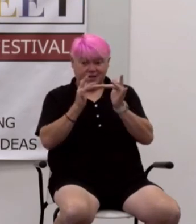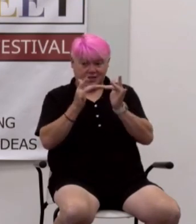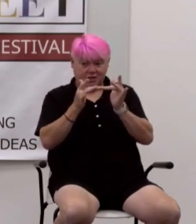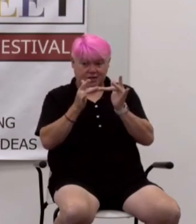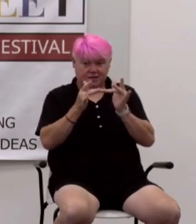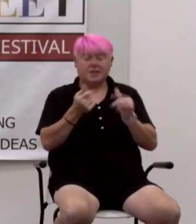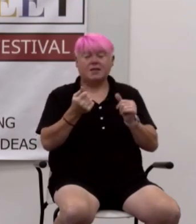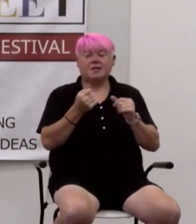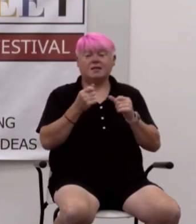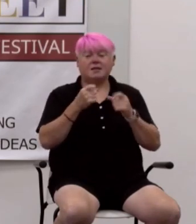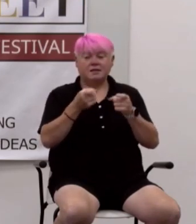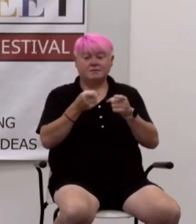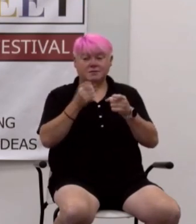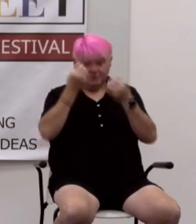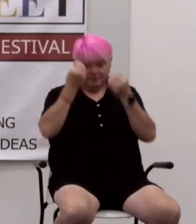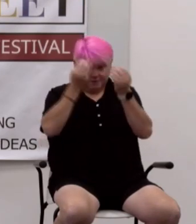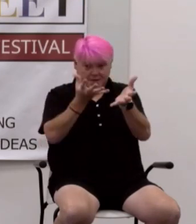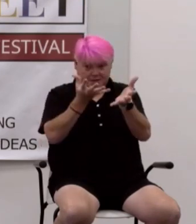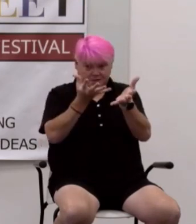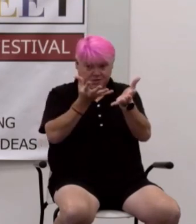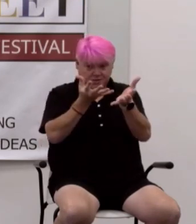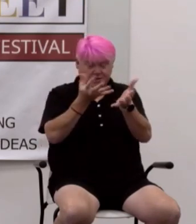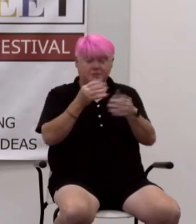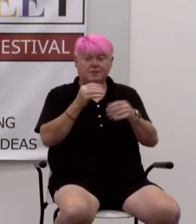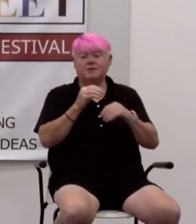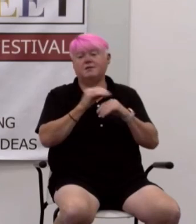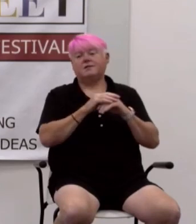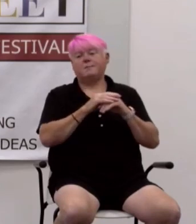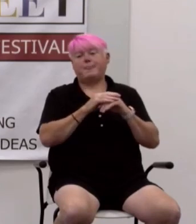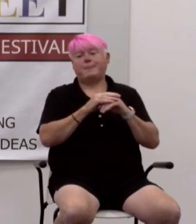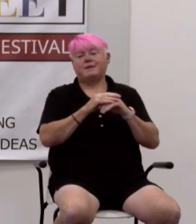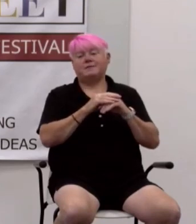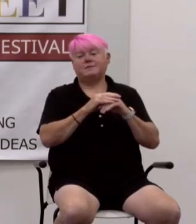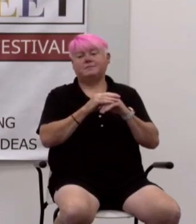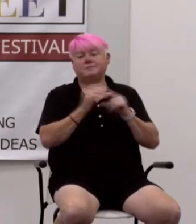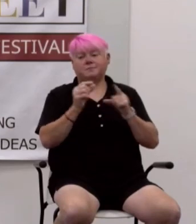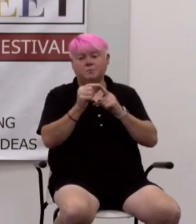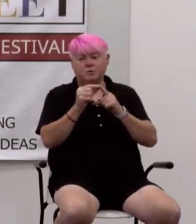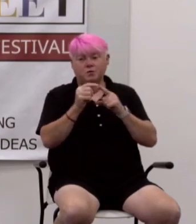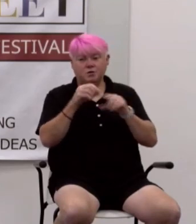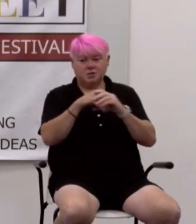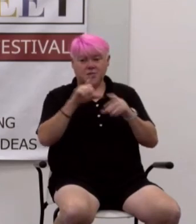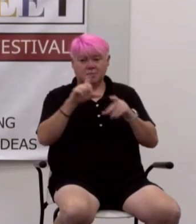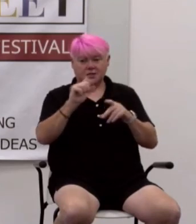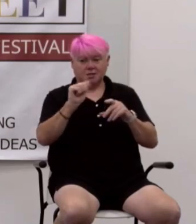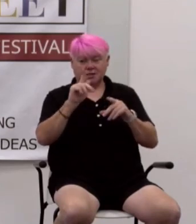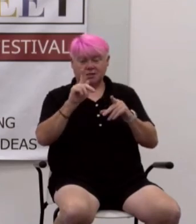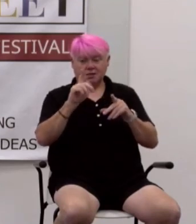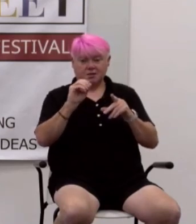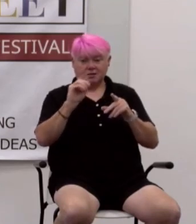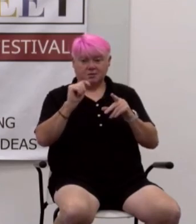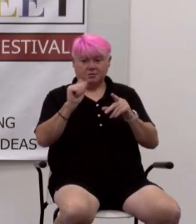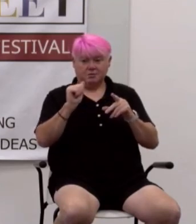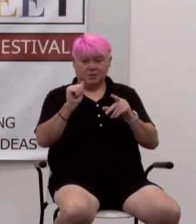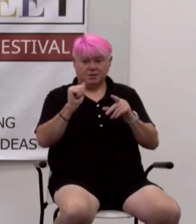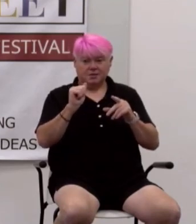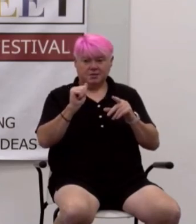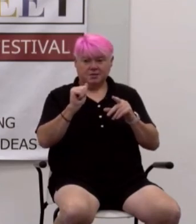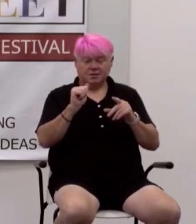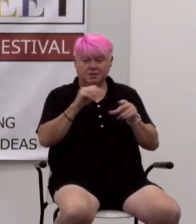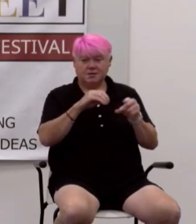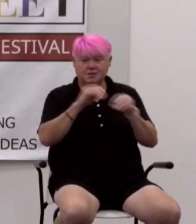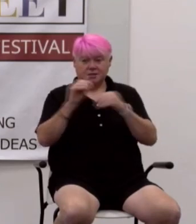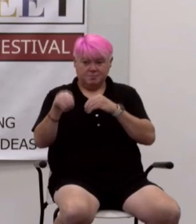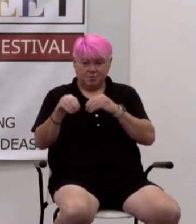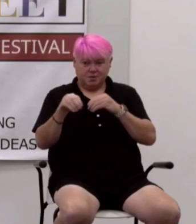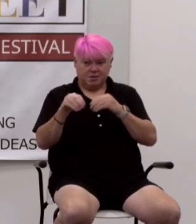very basic um, phrases and words in Nakota. So I plugged in. There's